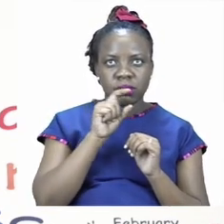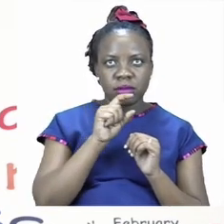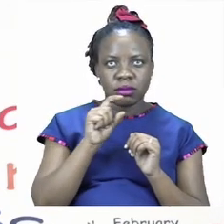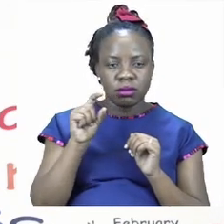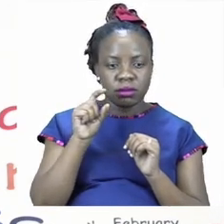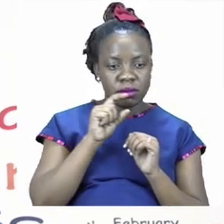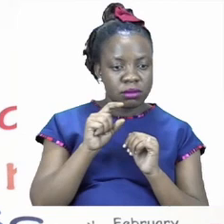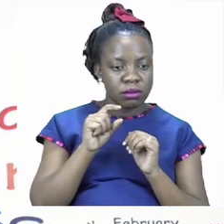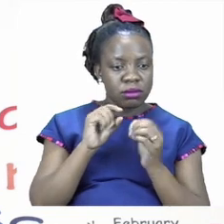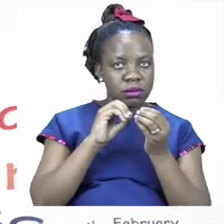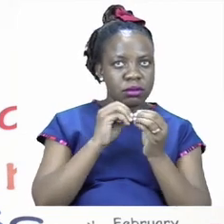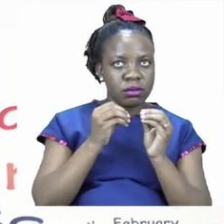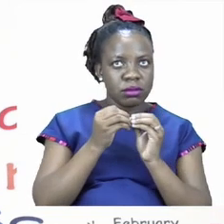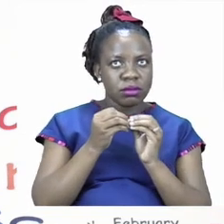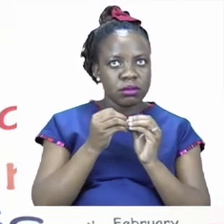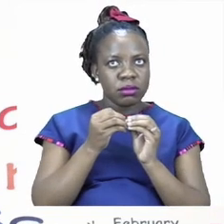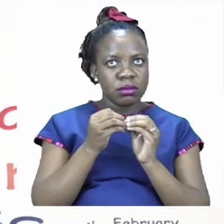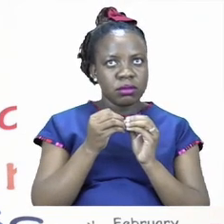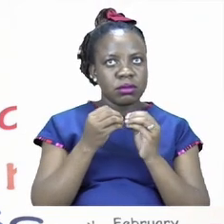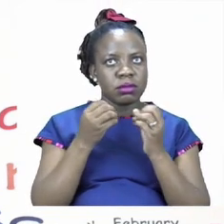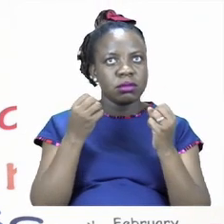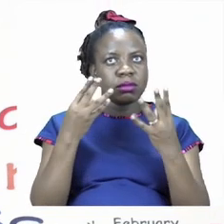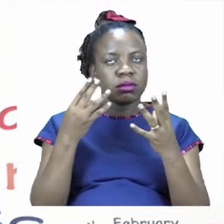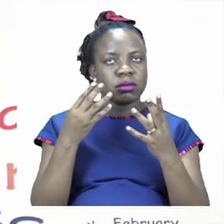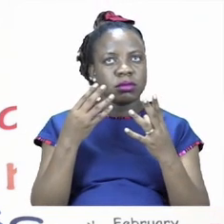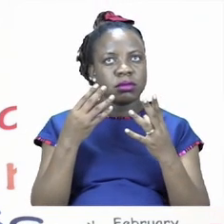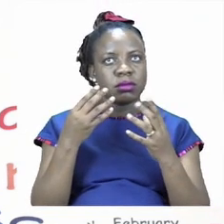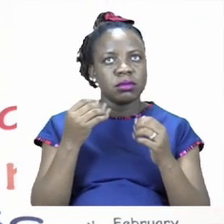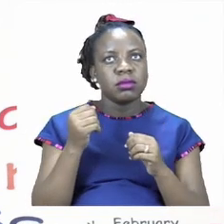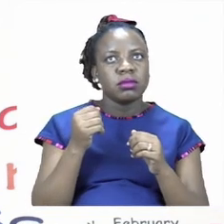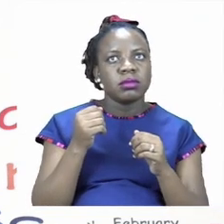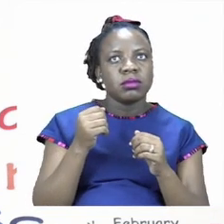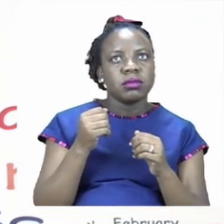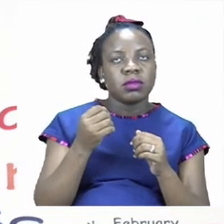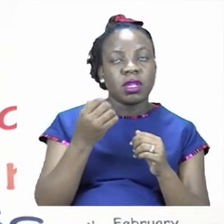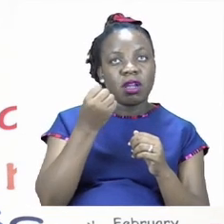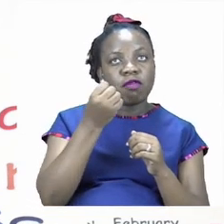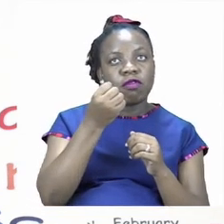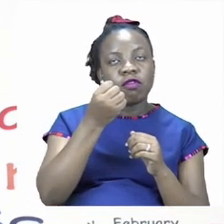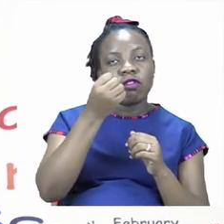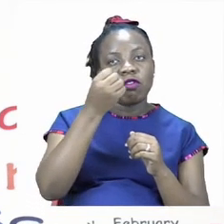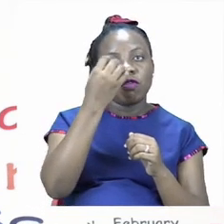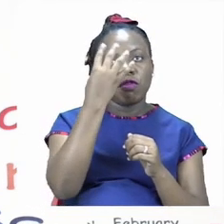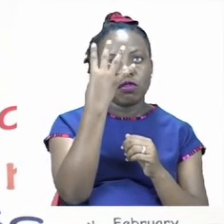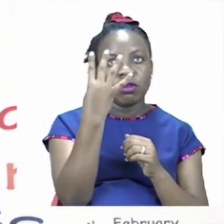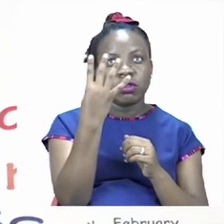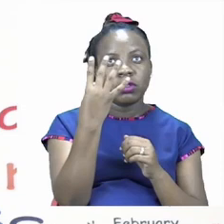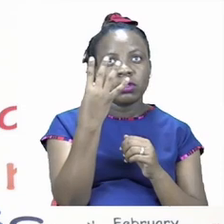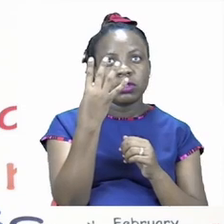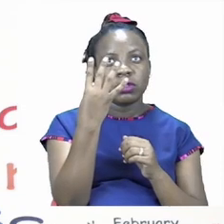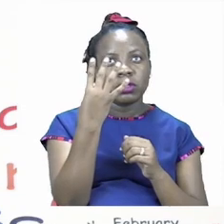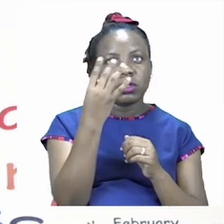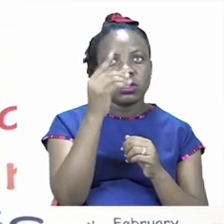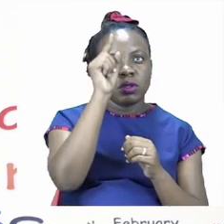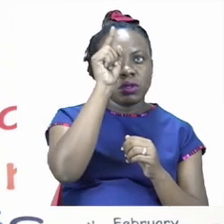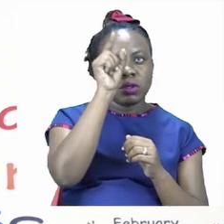give you. In this case, they gave us 4. So we know that we are going